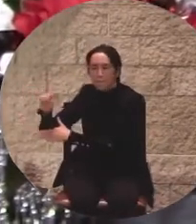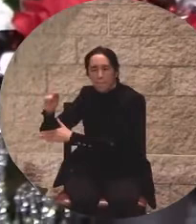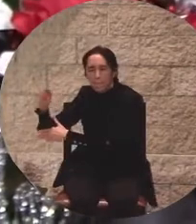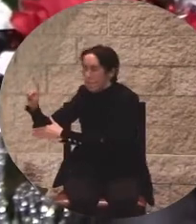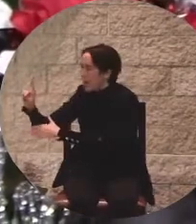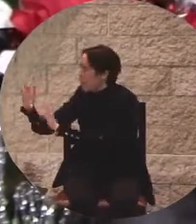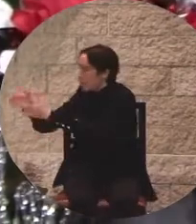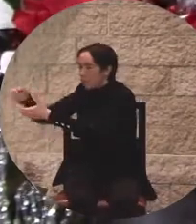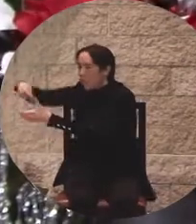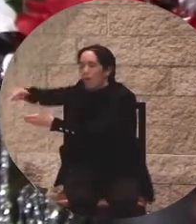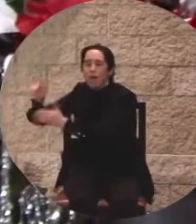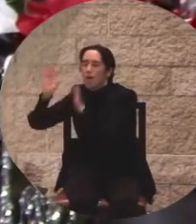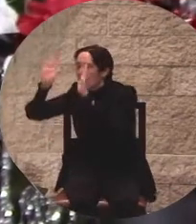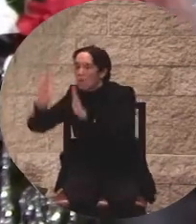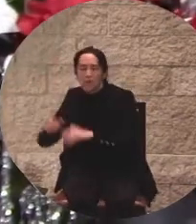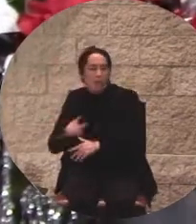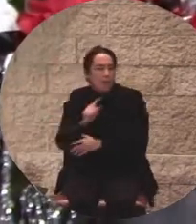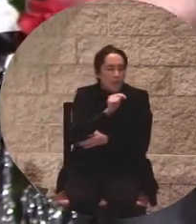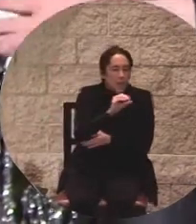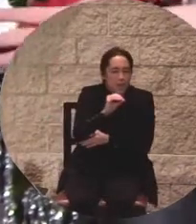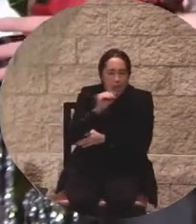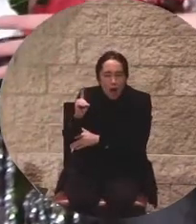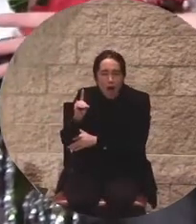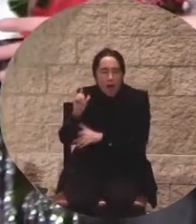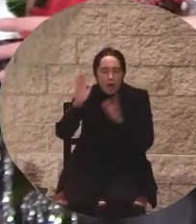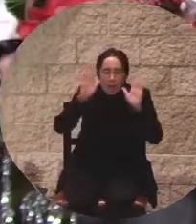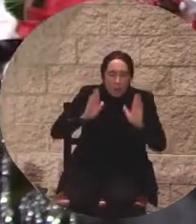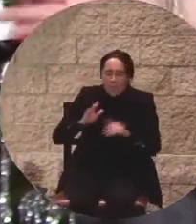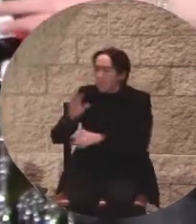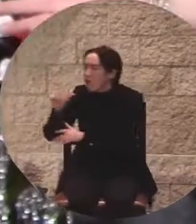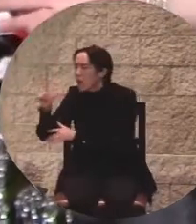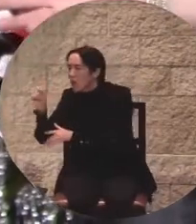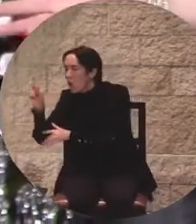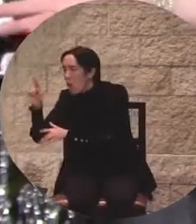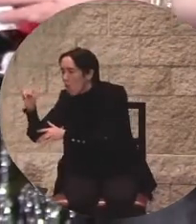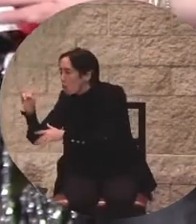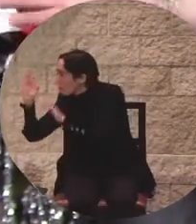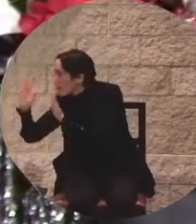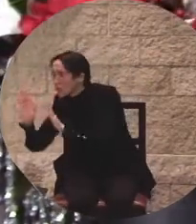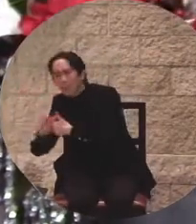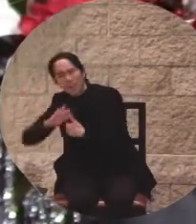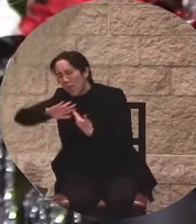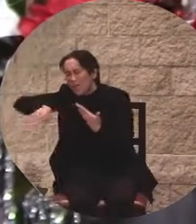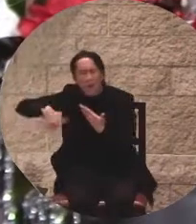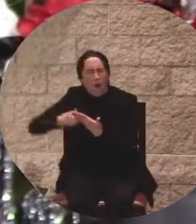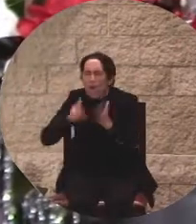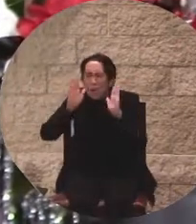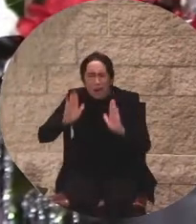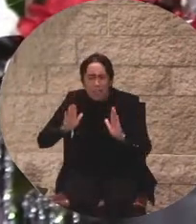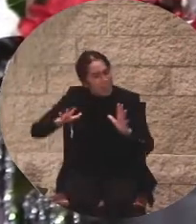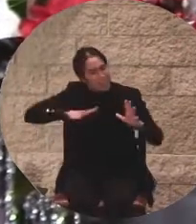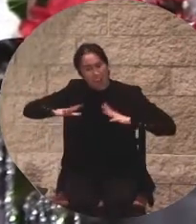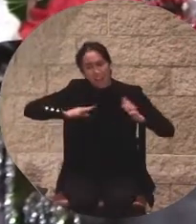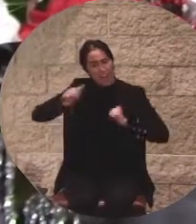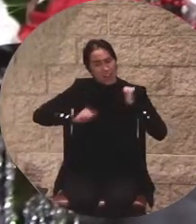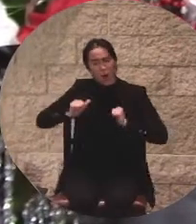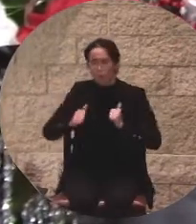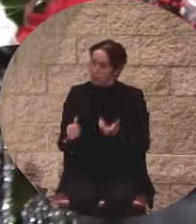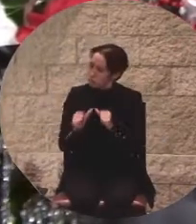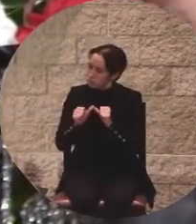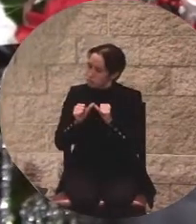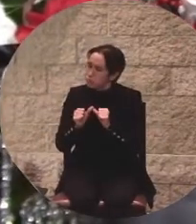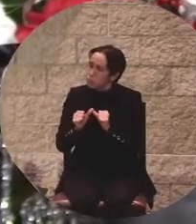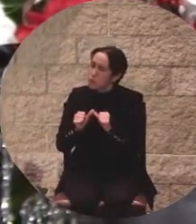is fabulous, Lori's fabulous. It's all fabulous, right? It's a holiday show. So keep watching, tell all your